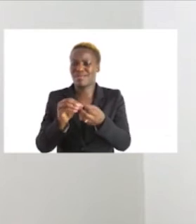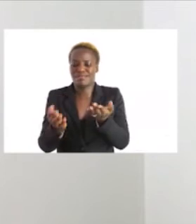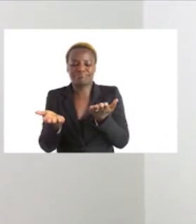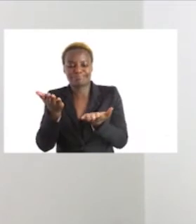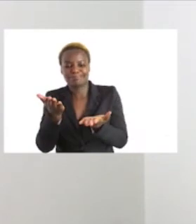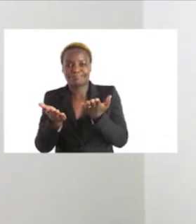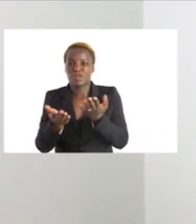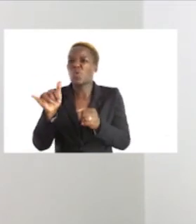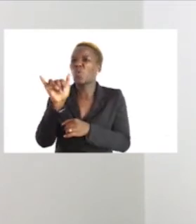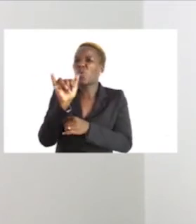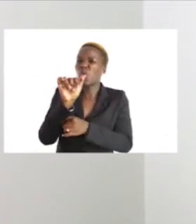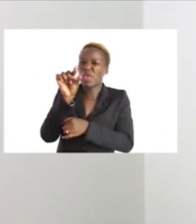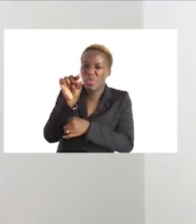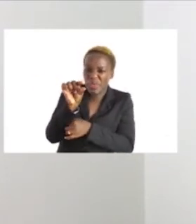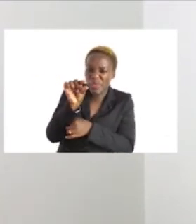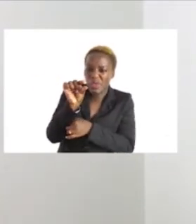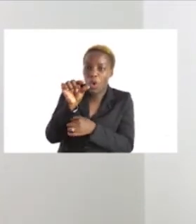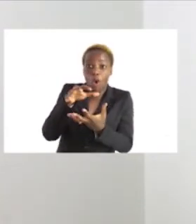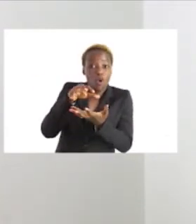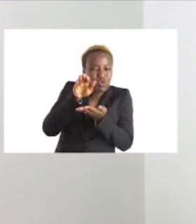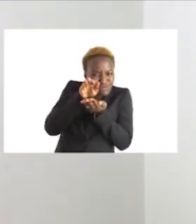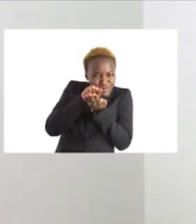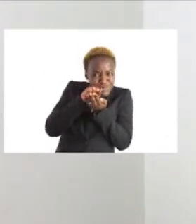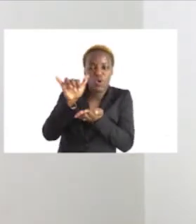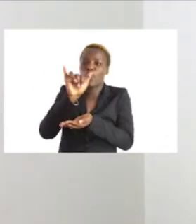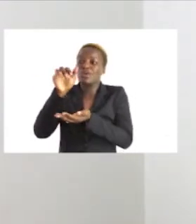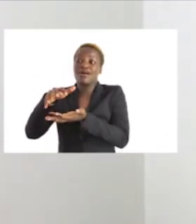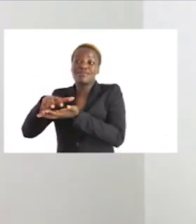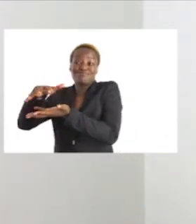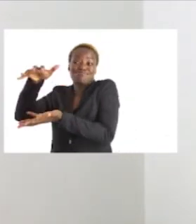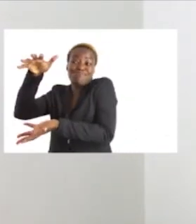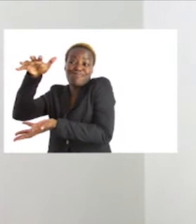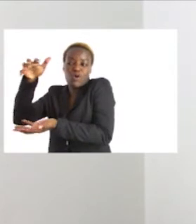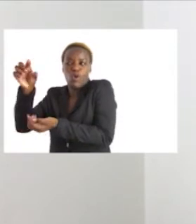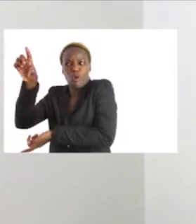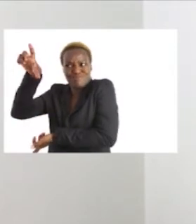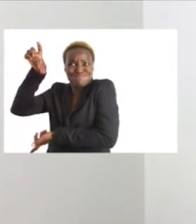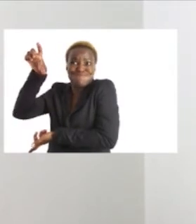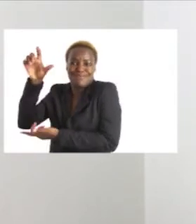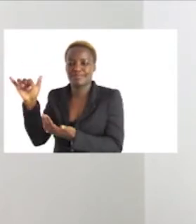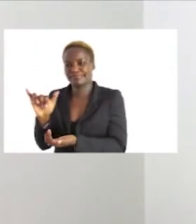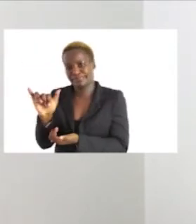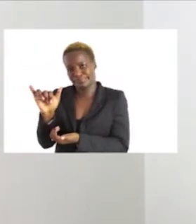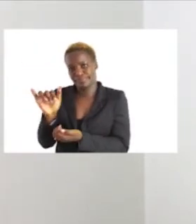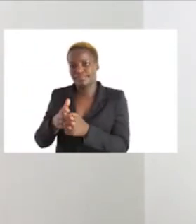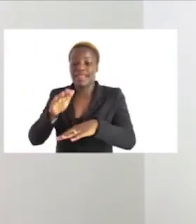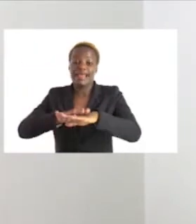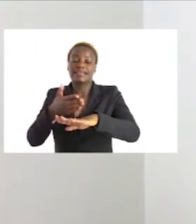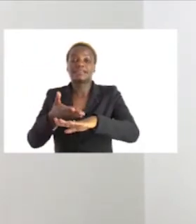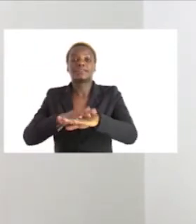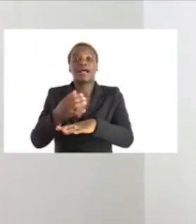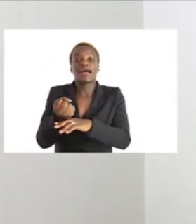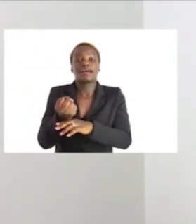the numbers. When we are comparing the numbers, we have to check which one is smaller than the other. For example, if I have a